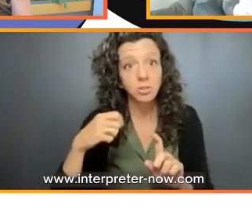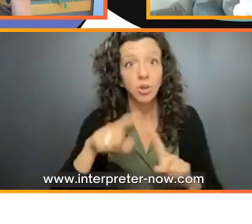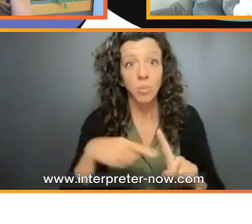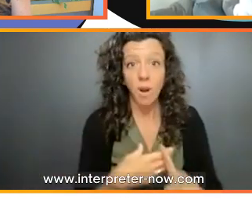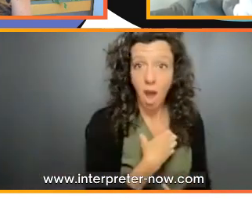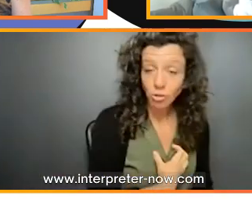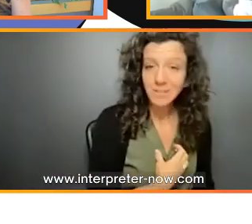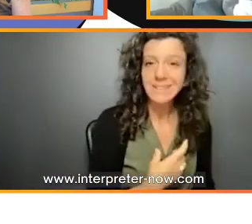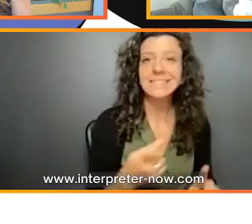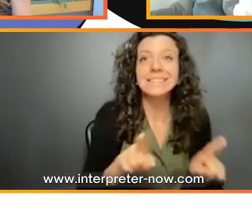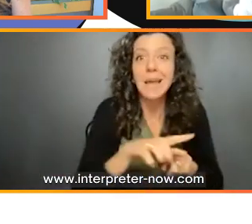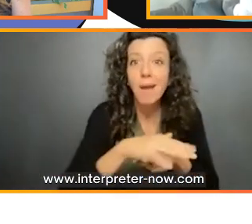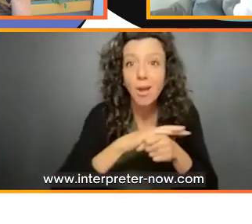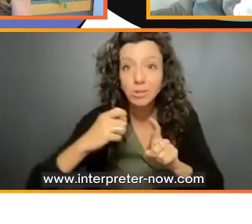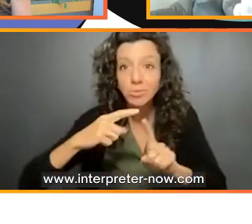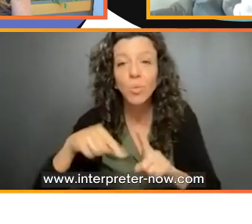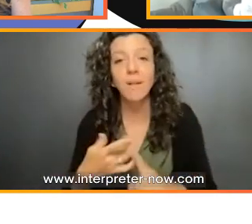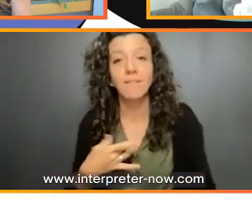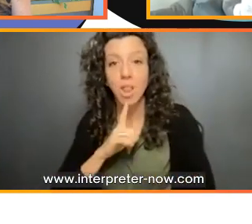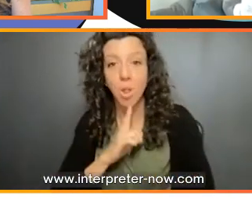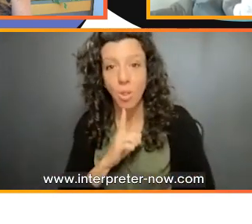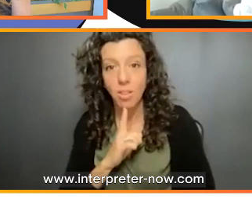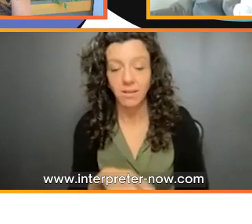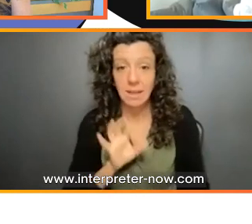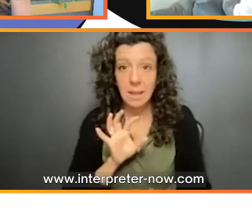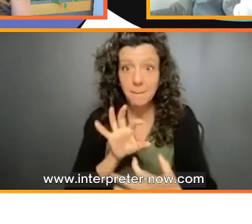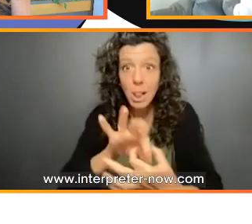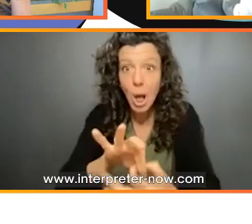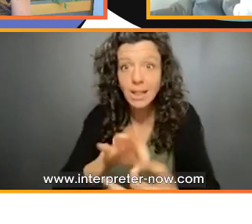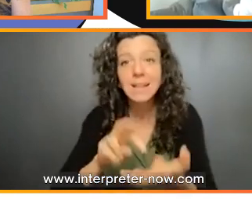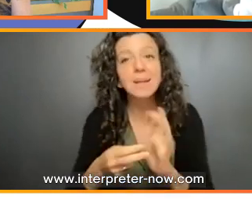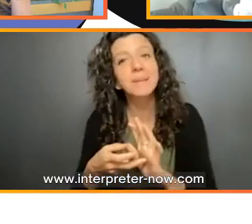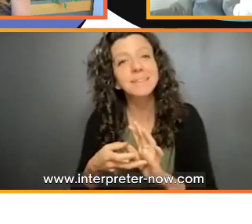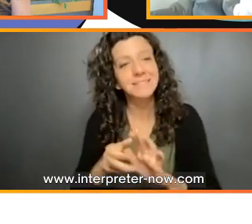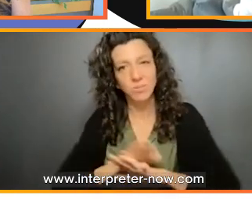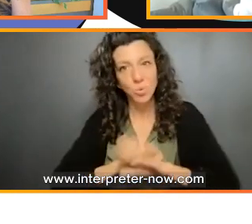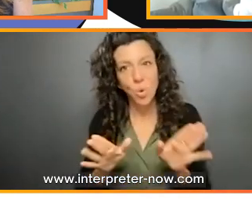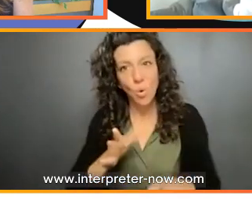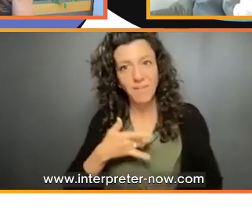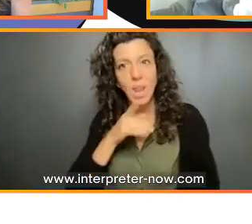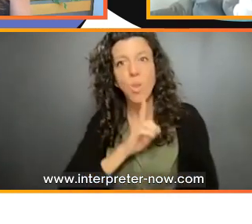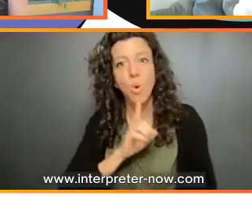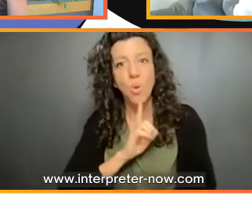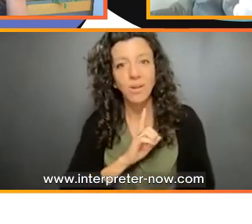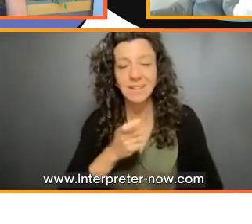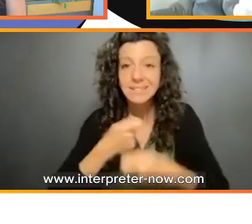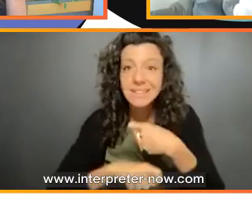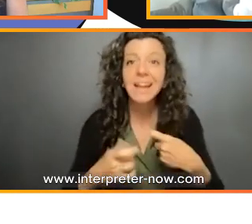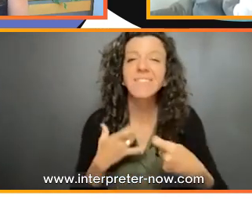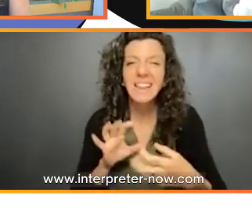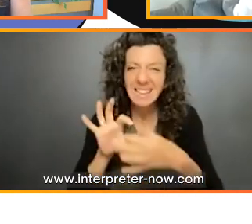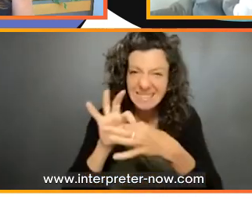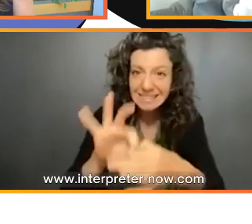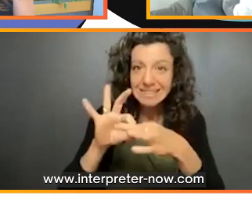said the same regions of the brain that are triggered when we're hungry are activated by loneliness.